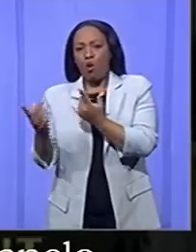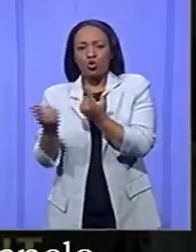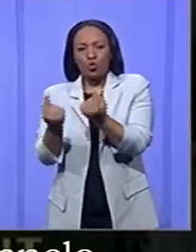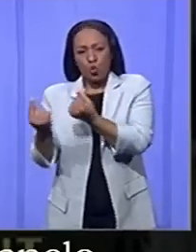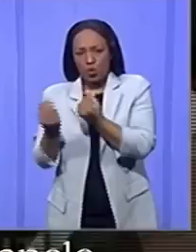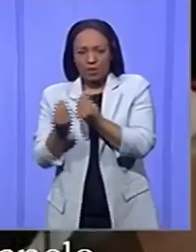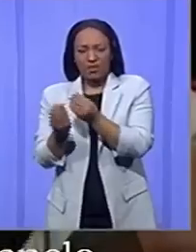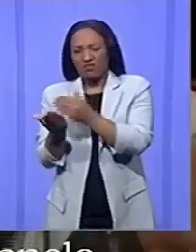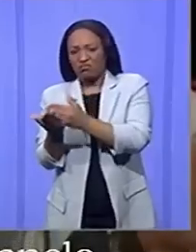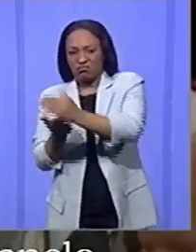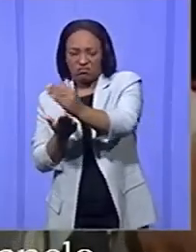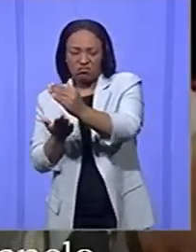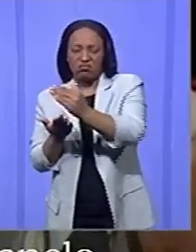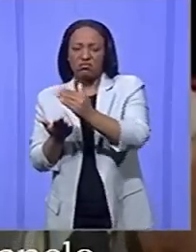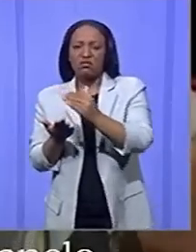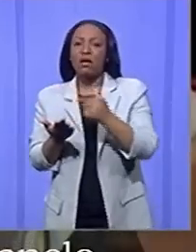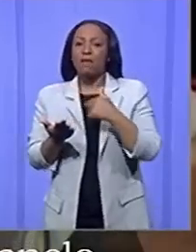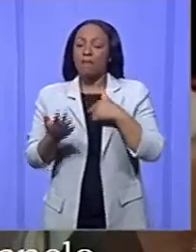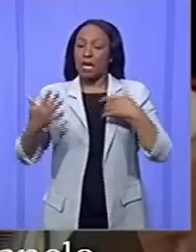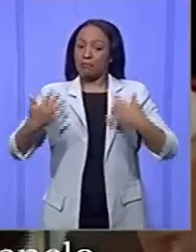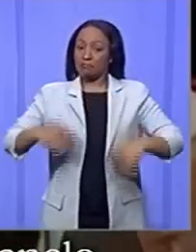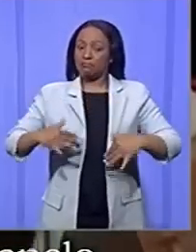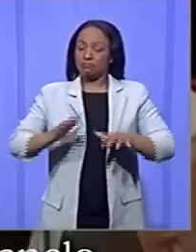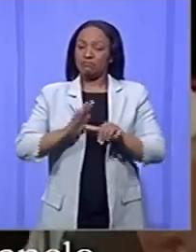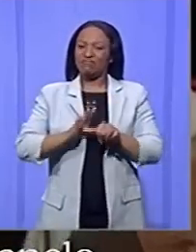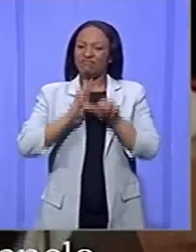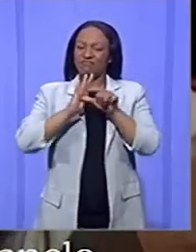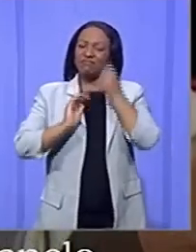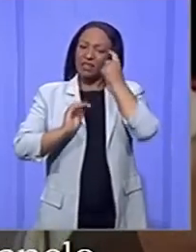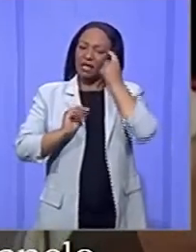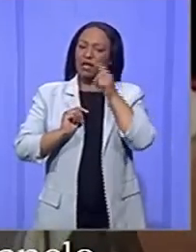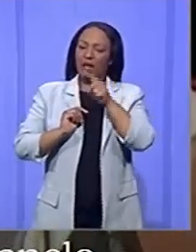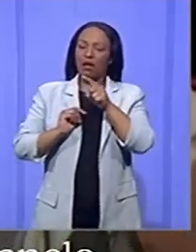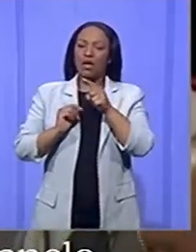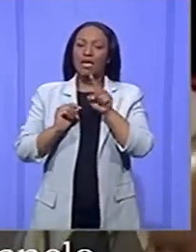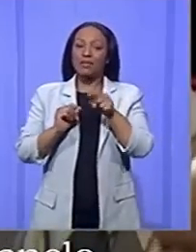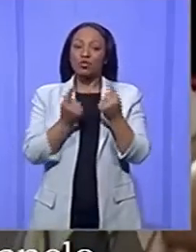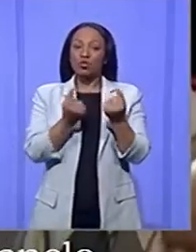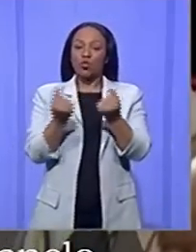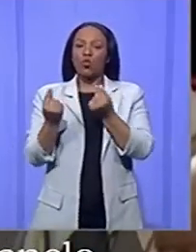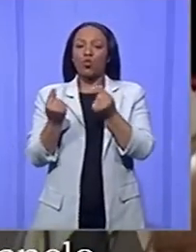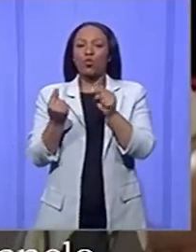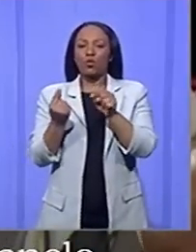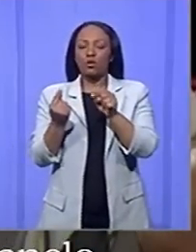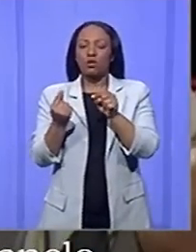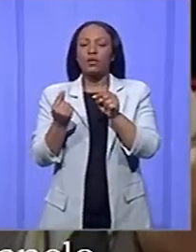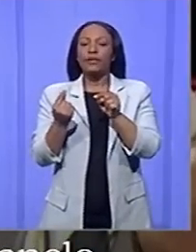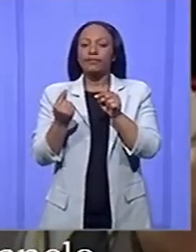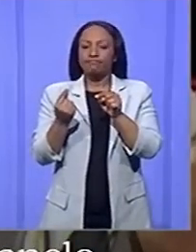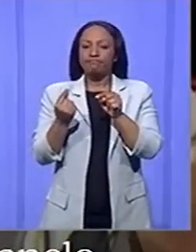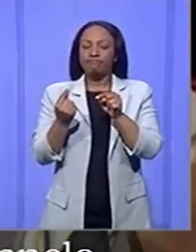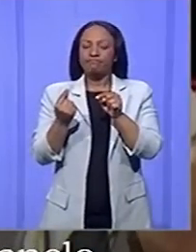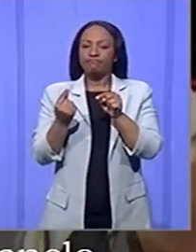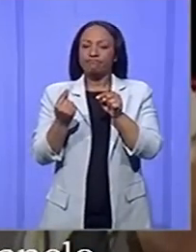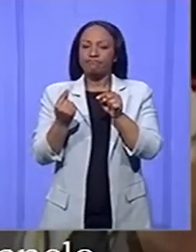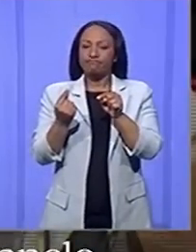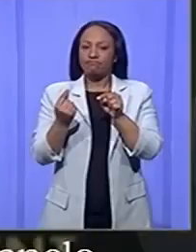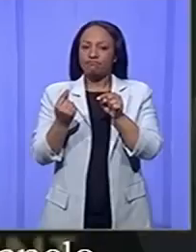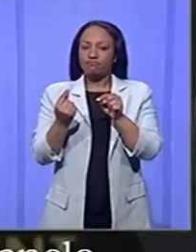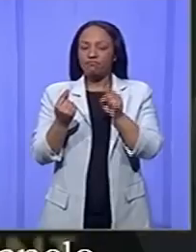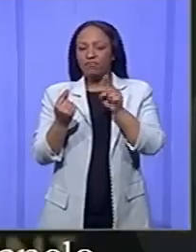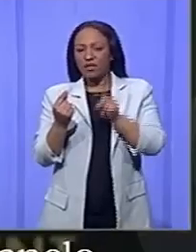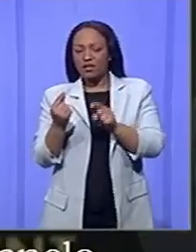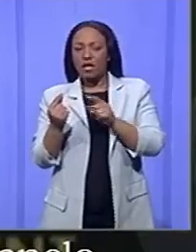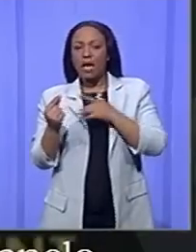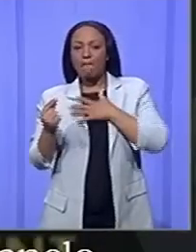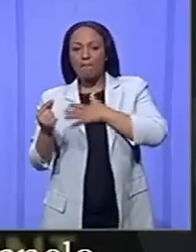tla ba le kgatello hore o etswe ntho tse ileng hore mohlomong di tla lebana le